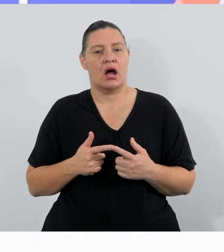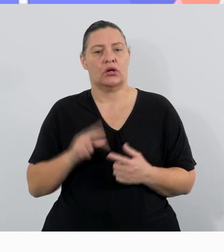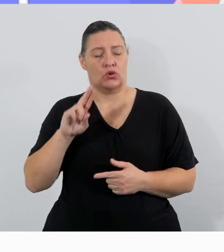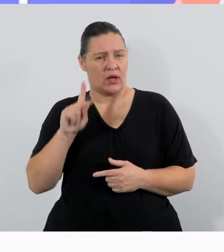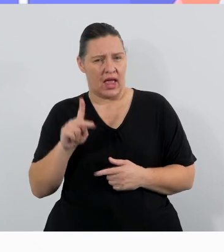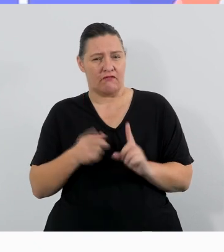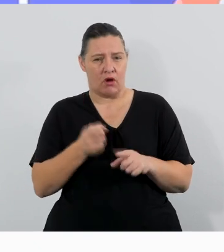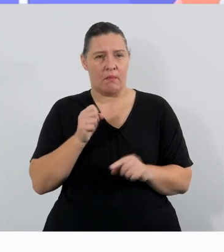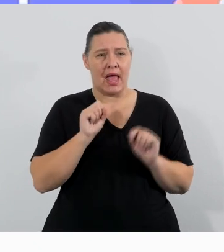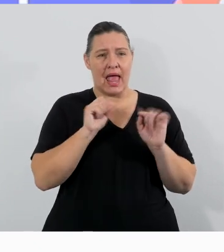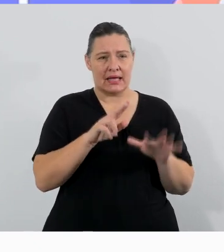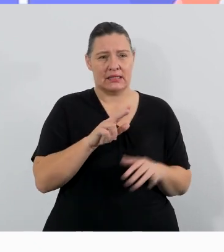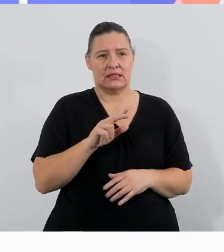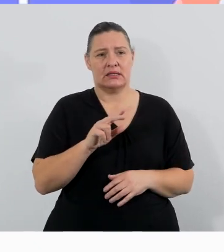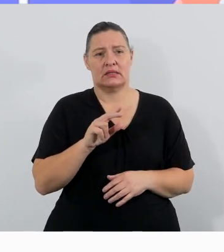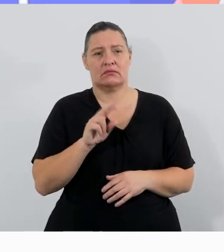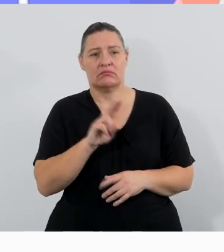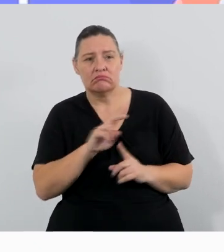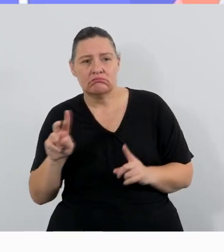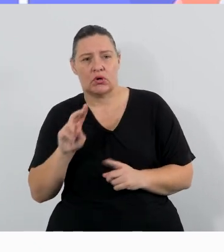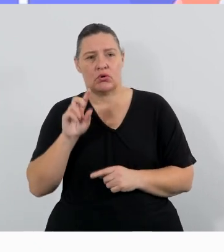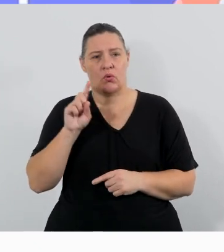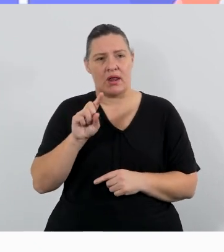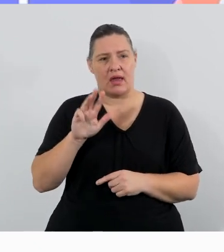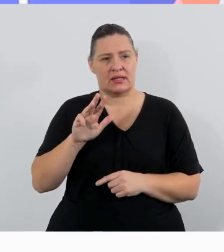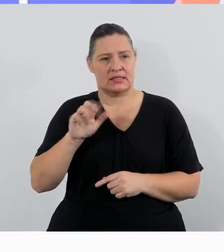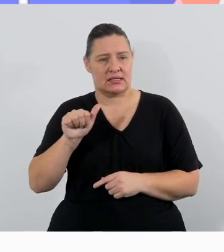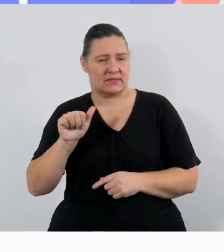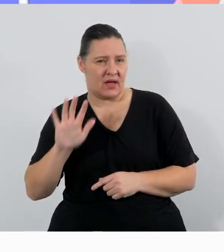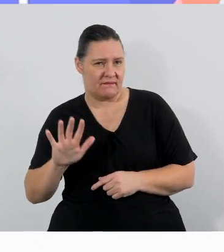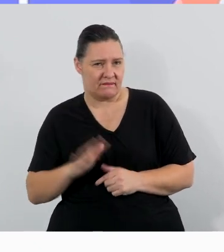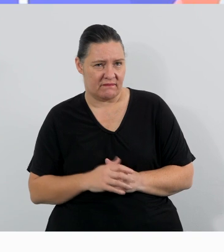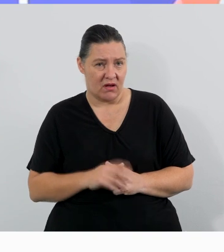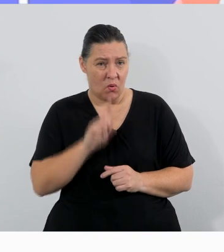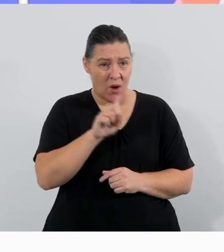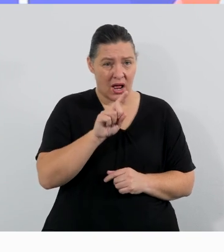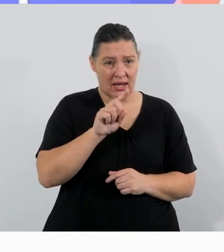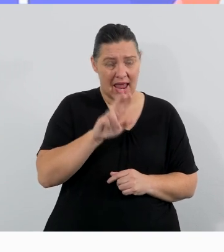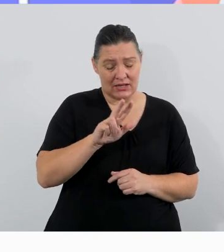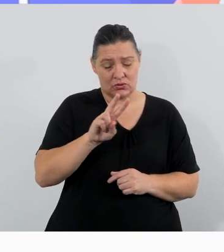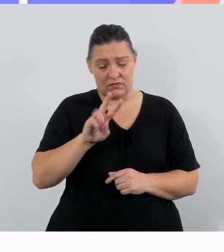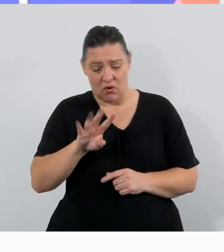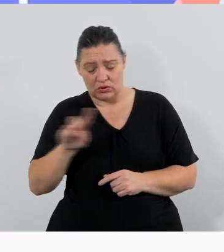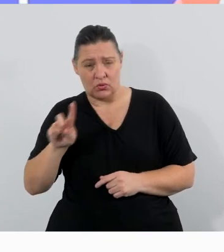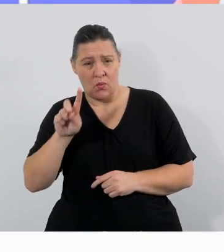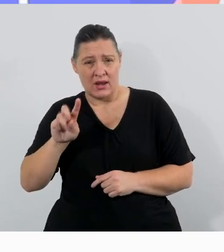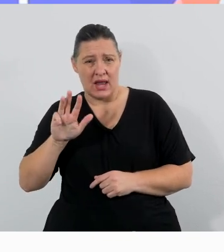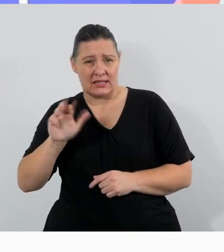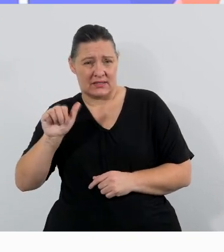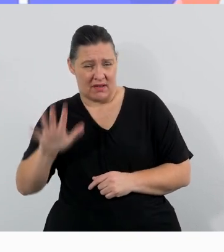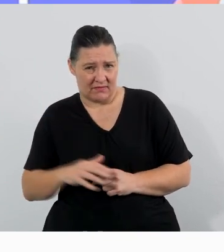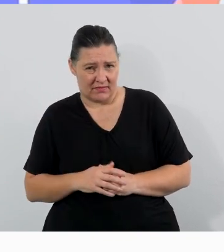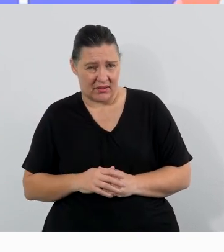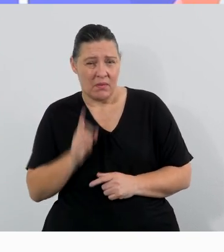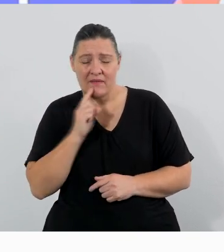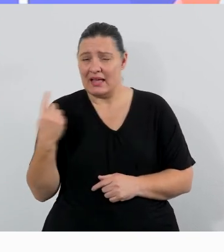from 1824 till 1965? And even more interesting, this system was developed to unite the country by